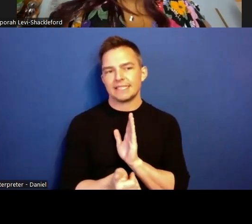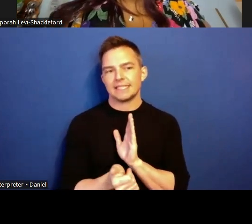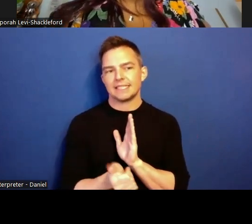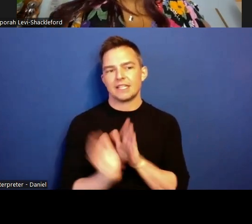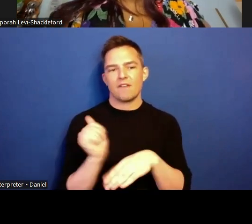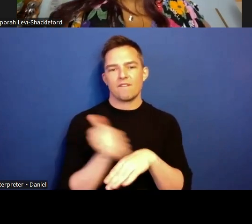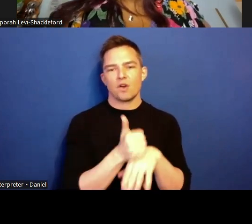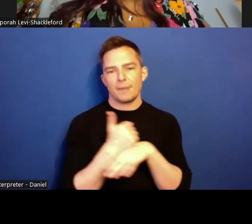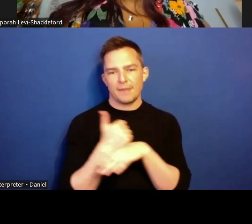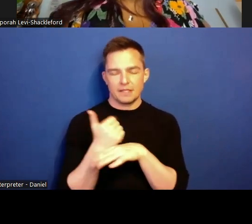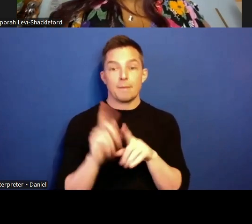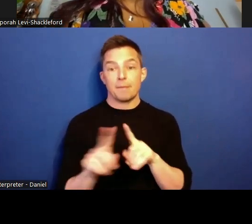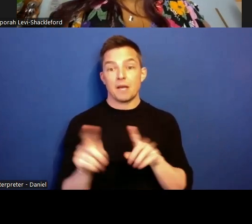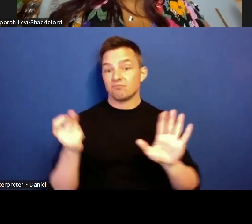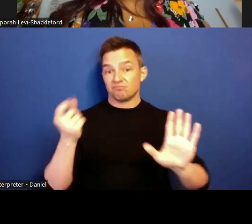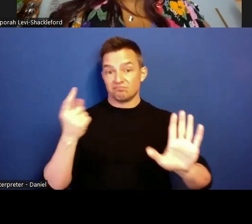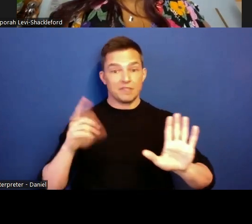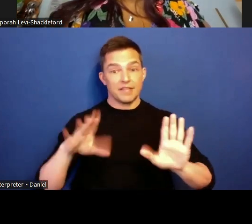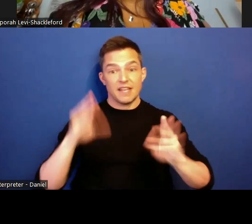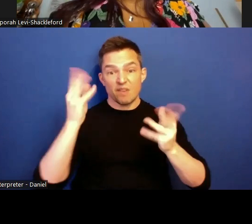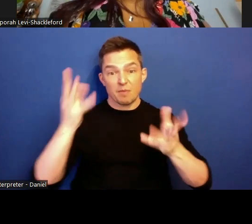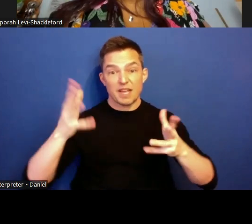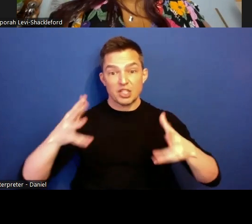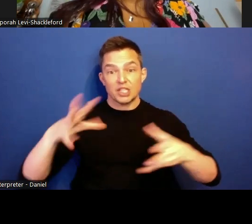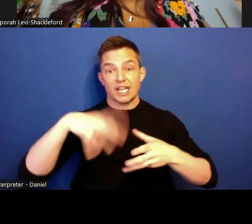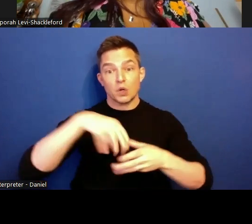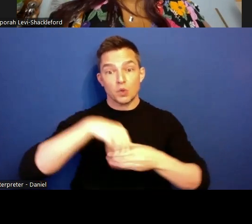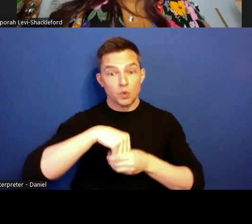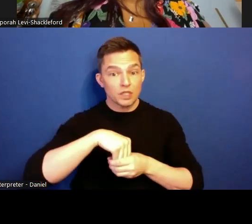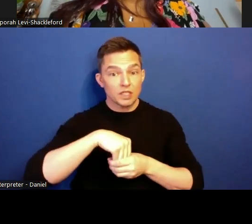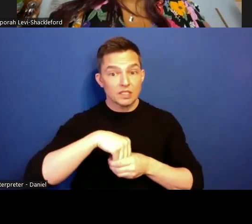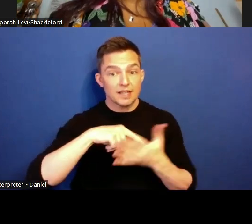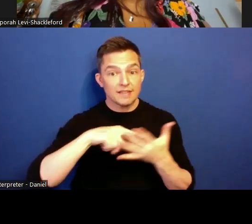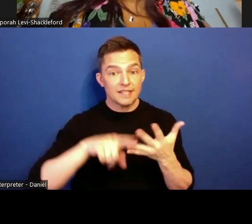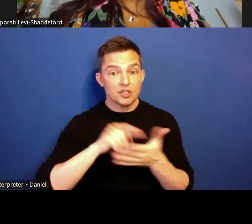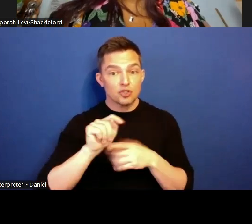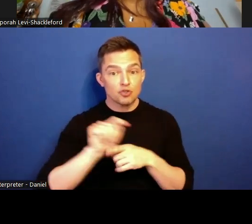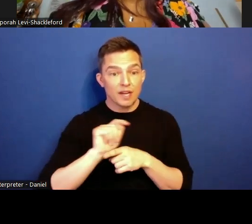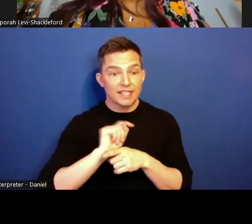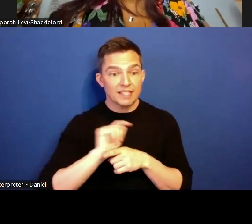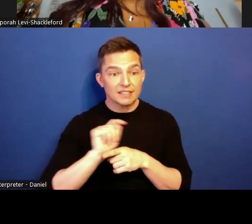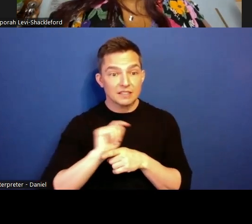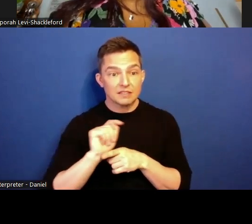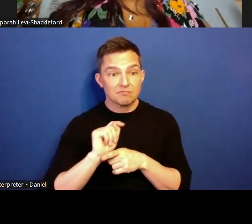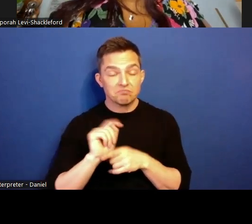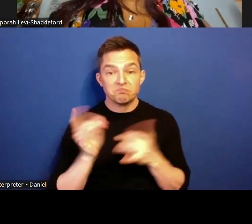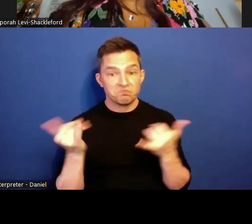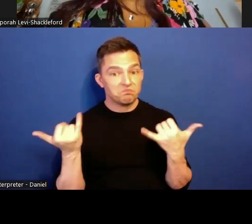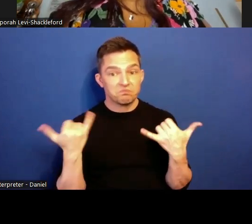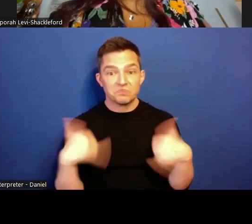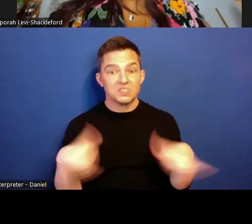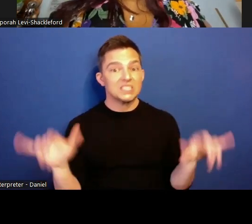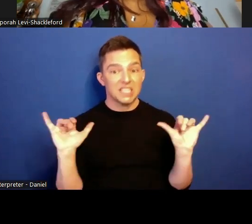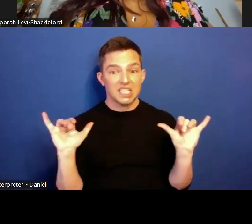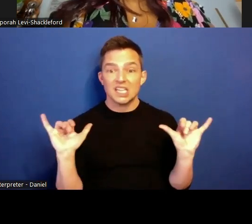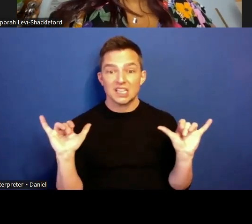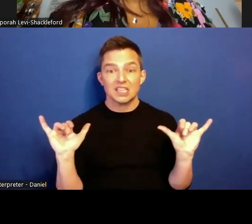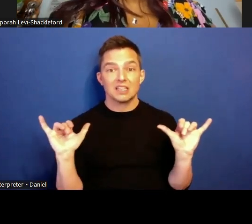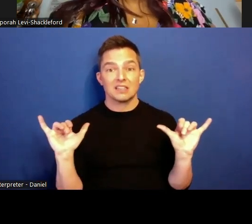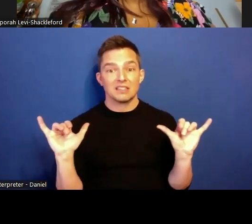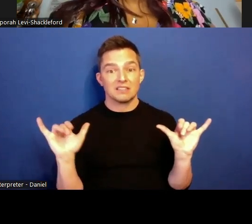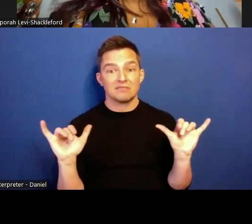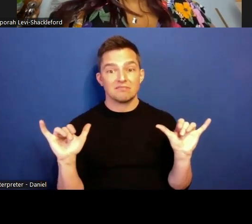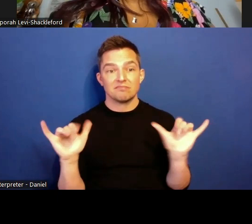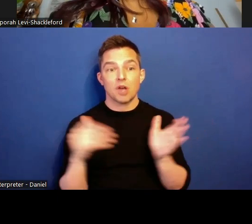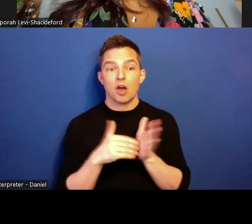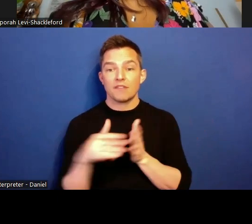trainings, but the information that's included in these trainings and stuff are still often